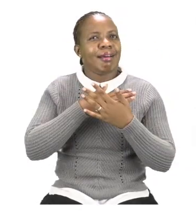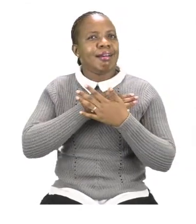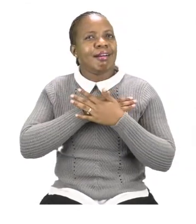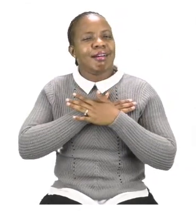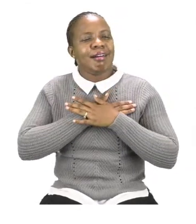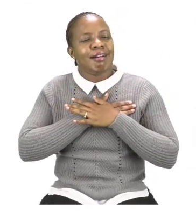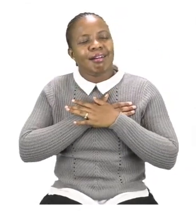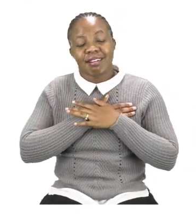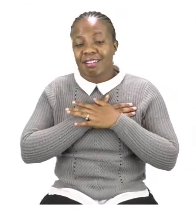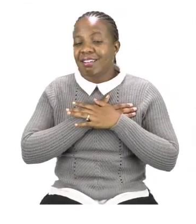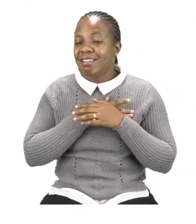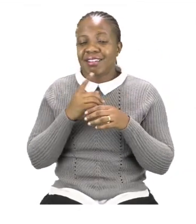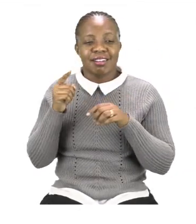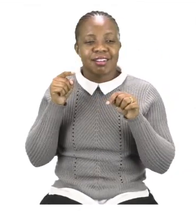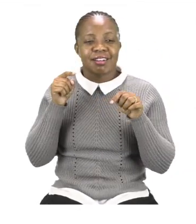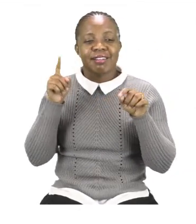kinds of days.